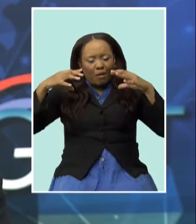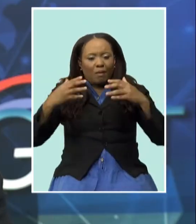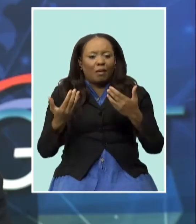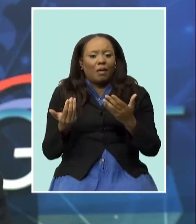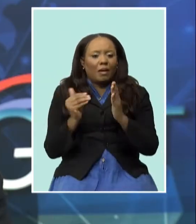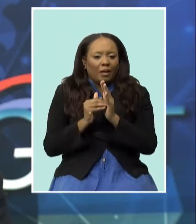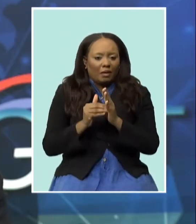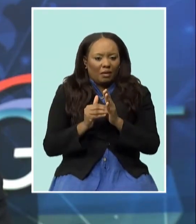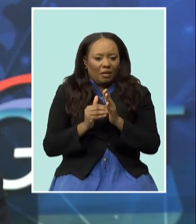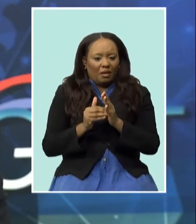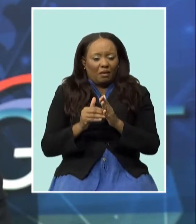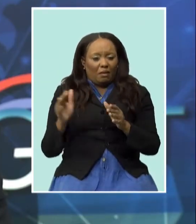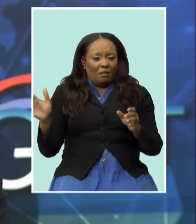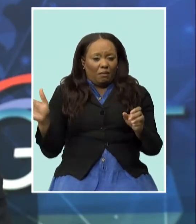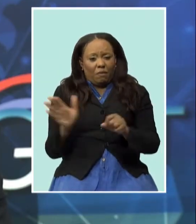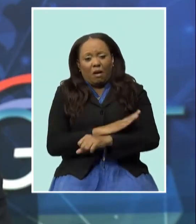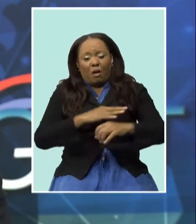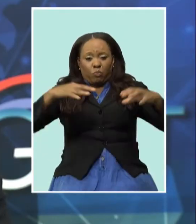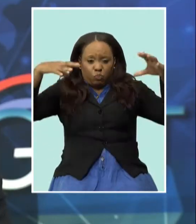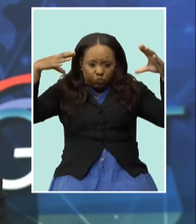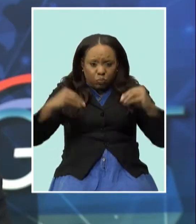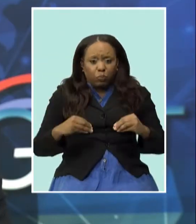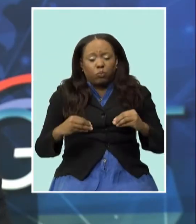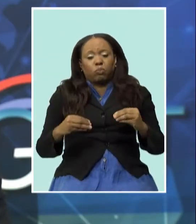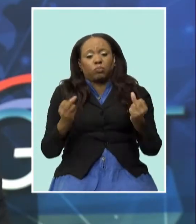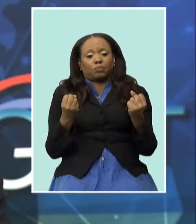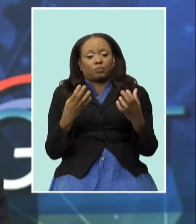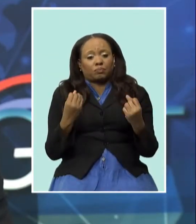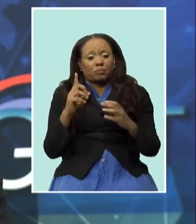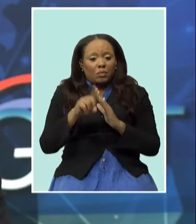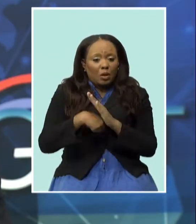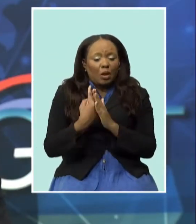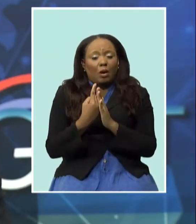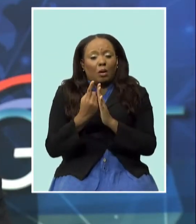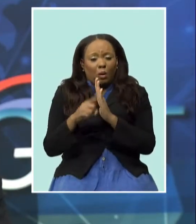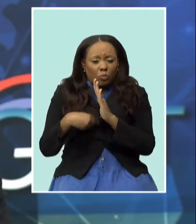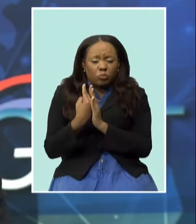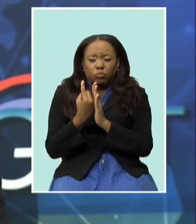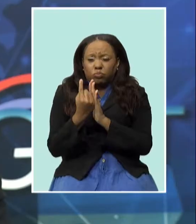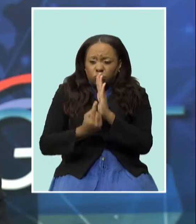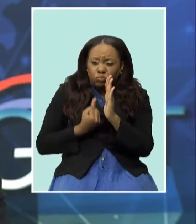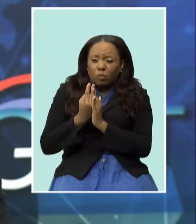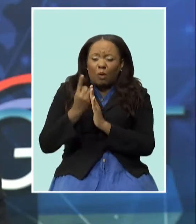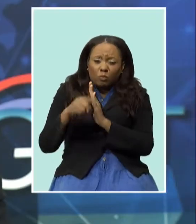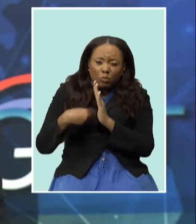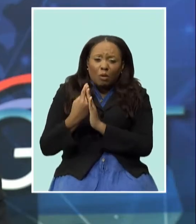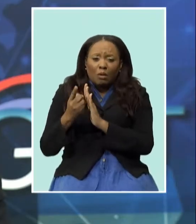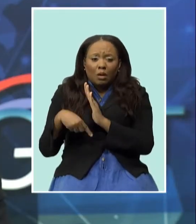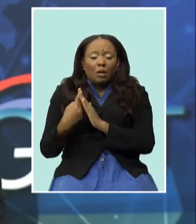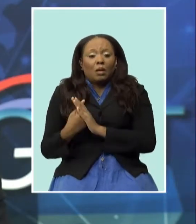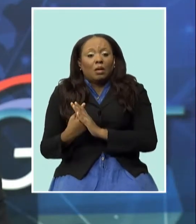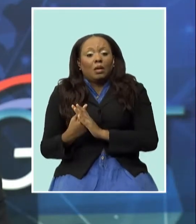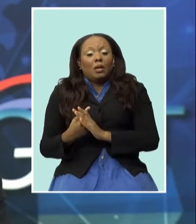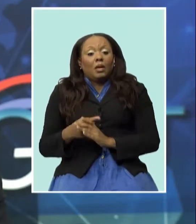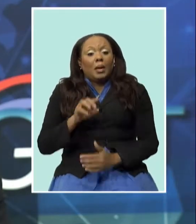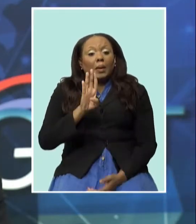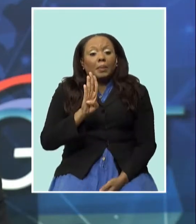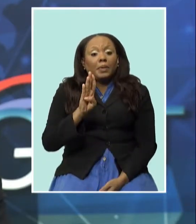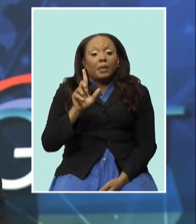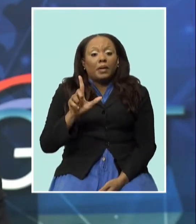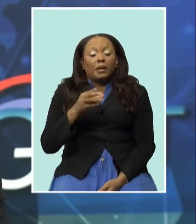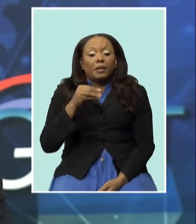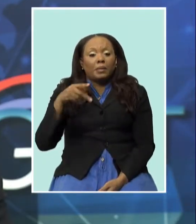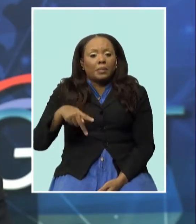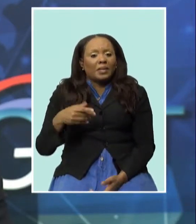the entire island was without power for several hours. Crews at the Barbados Light and Power Company are still investigating the cause